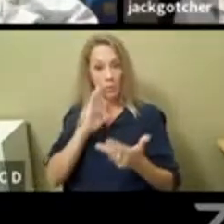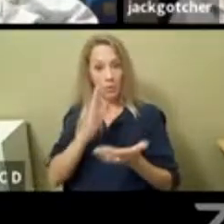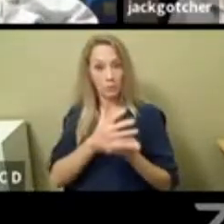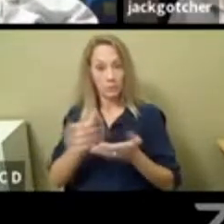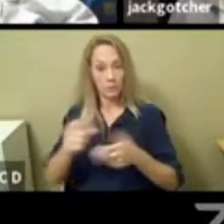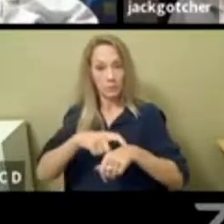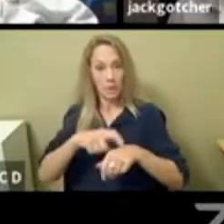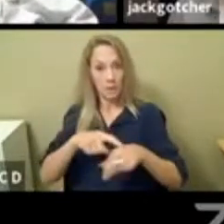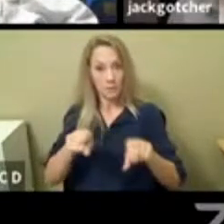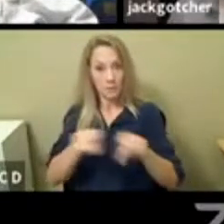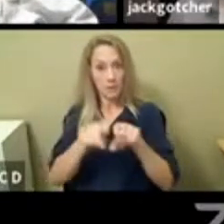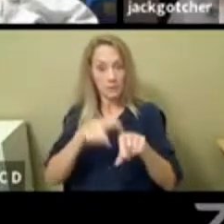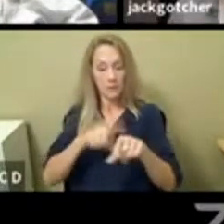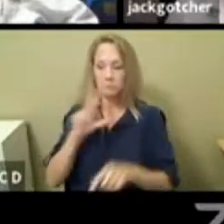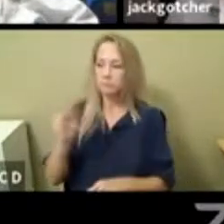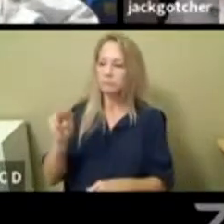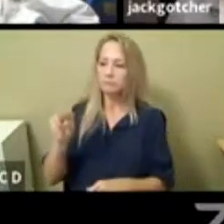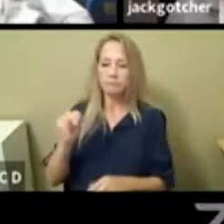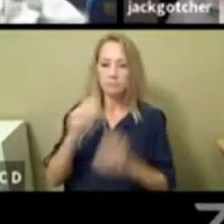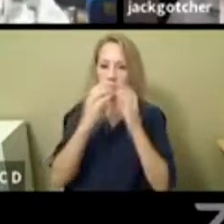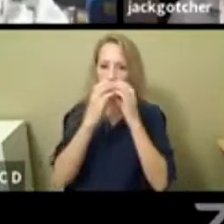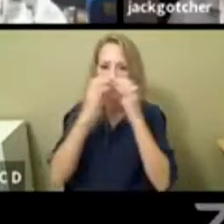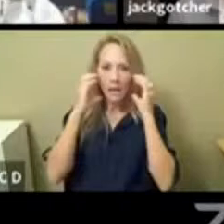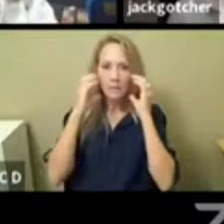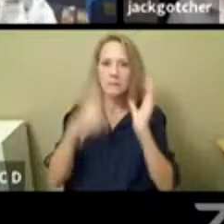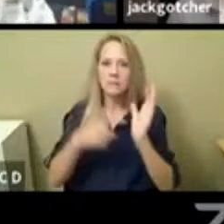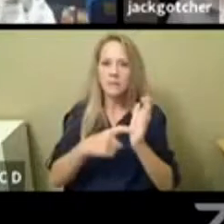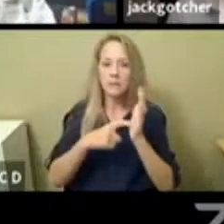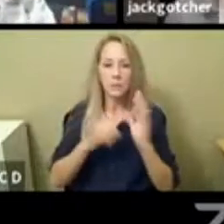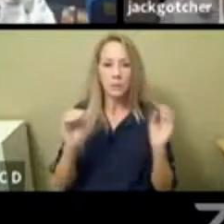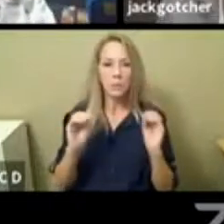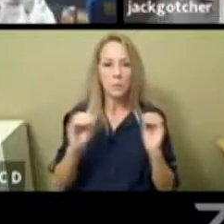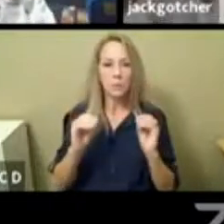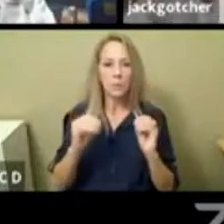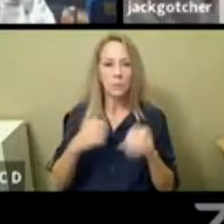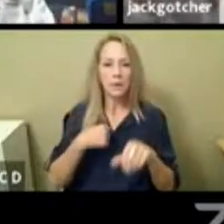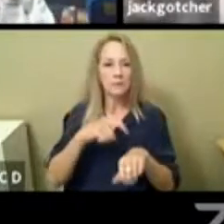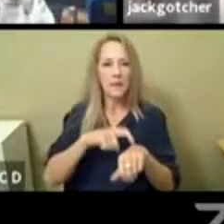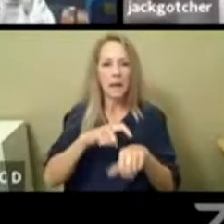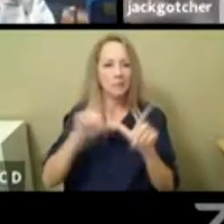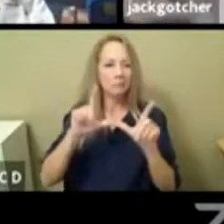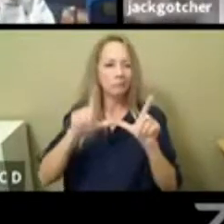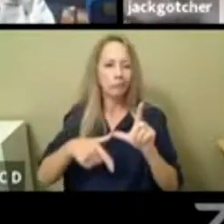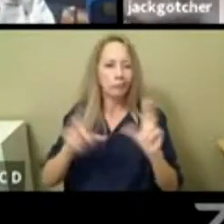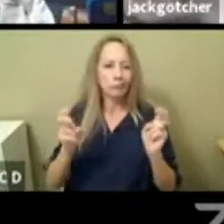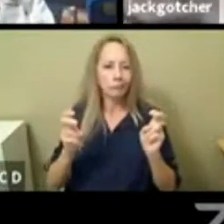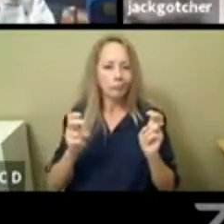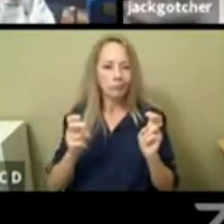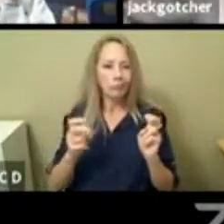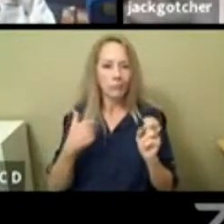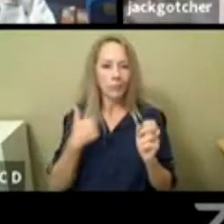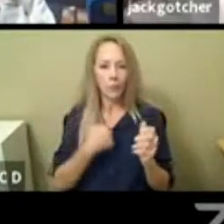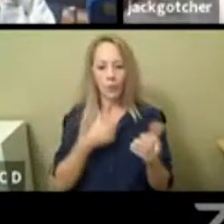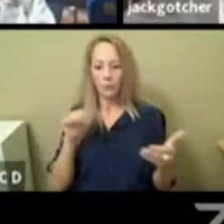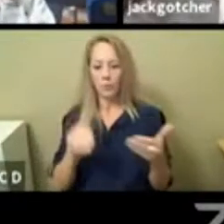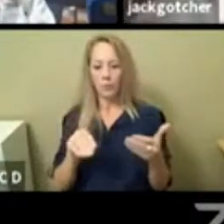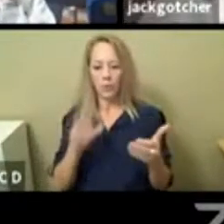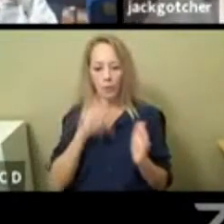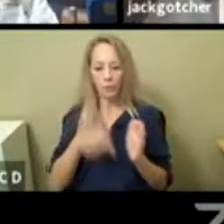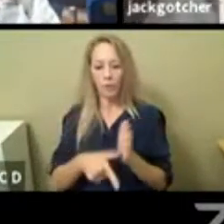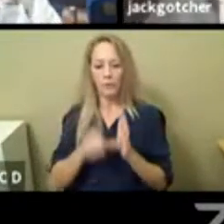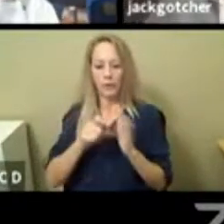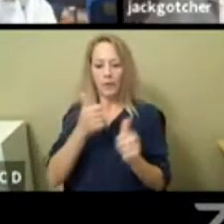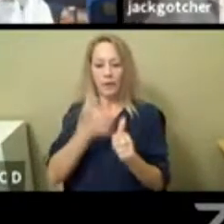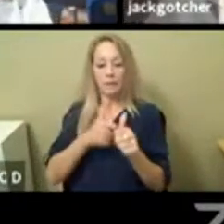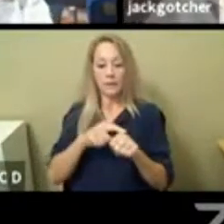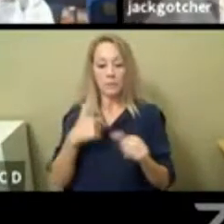one? No, the mask mandate doesn't have a set time to expire. What we put in that is that we review it at every meeting. So okay. It